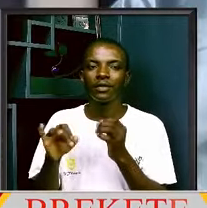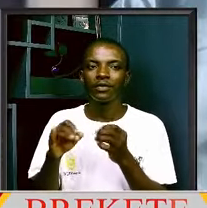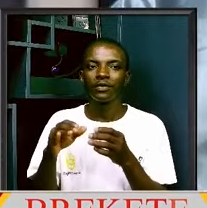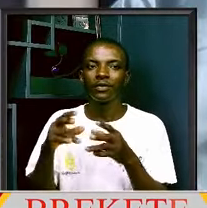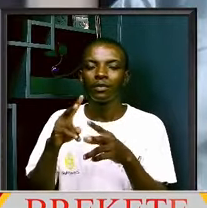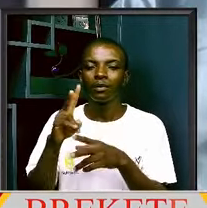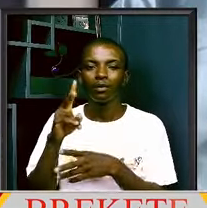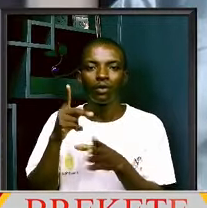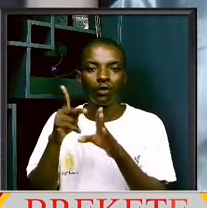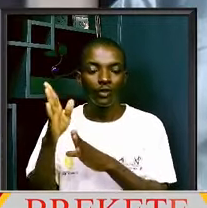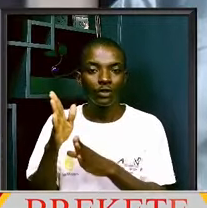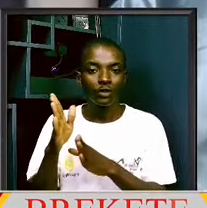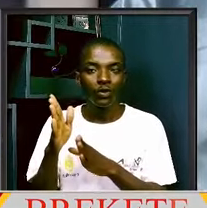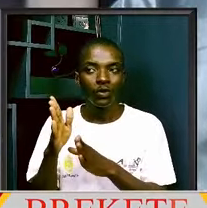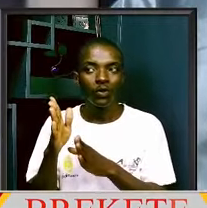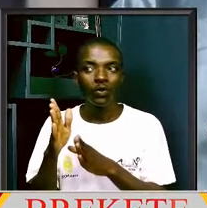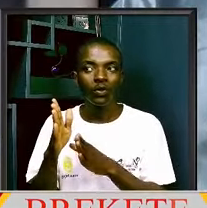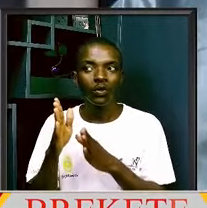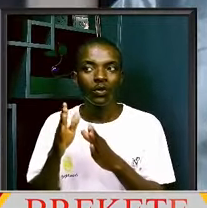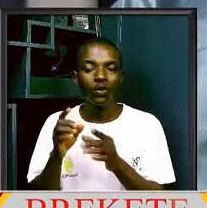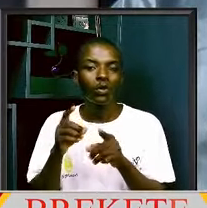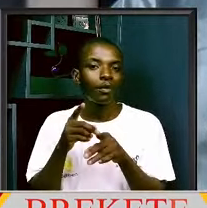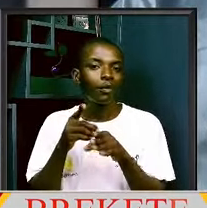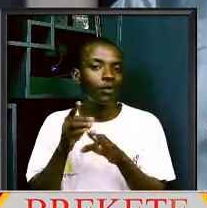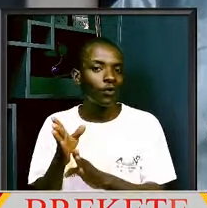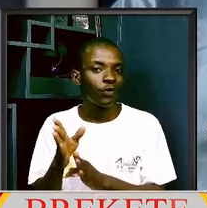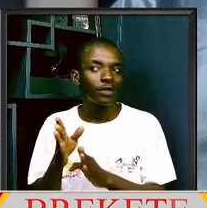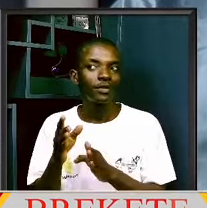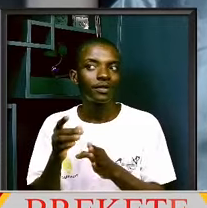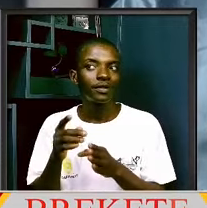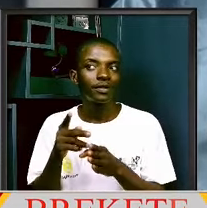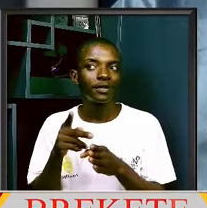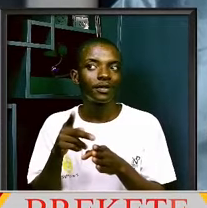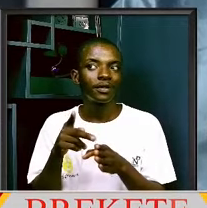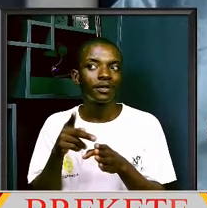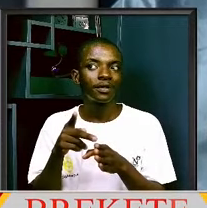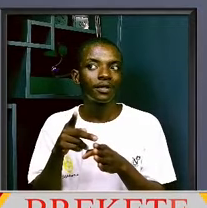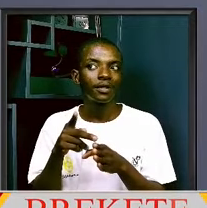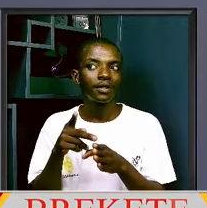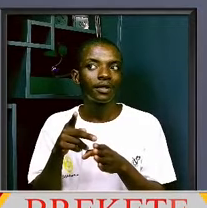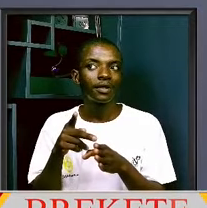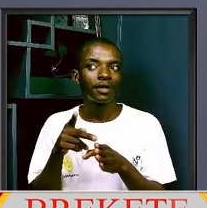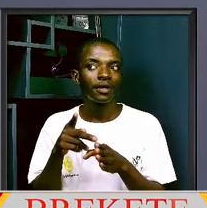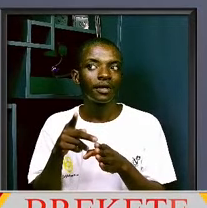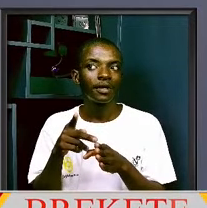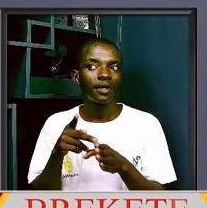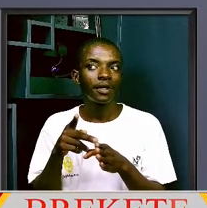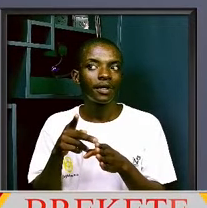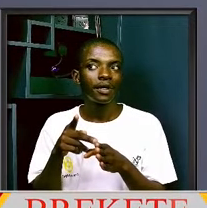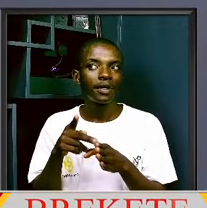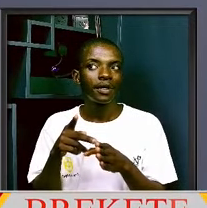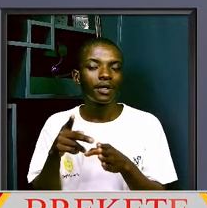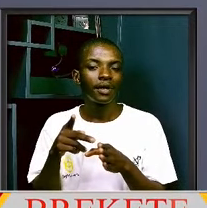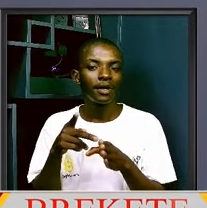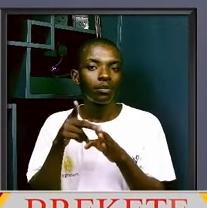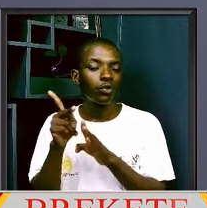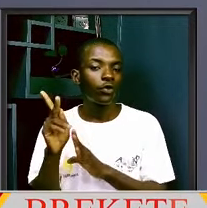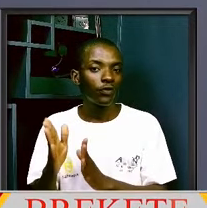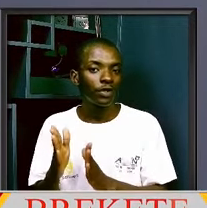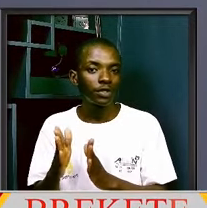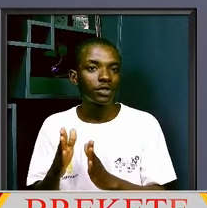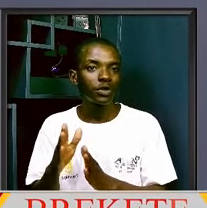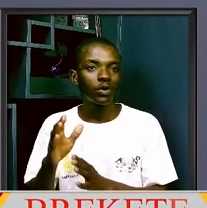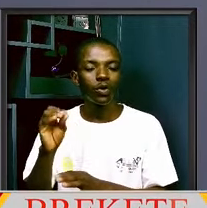Academic, Professor. Oh, sir, I need to give my VC name first. Okay. He's actually